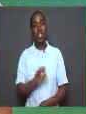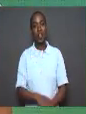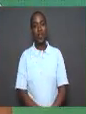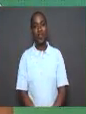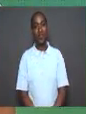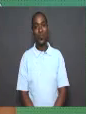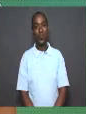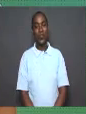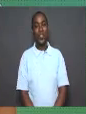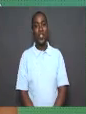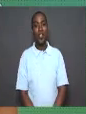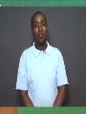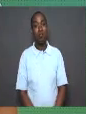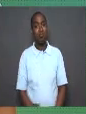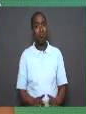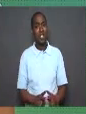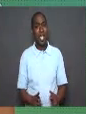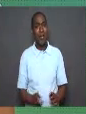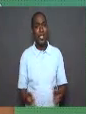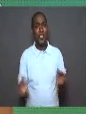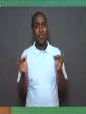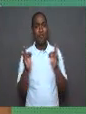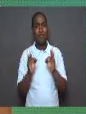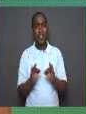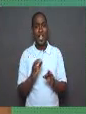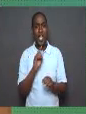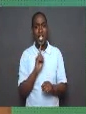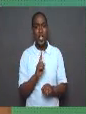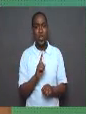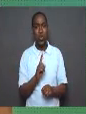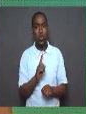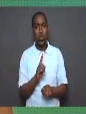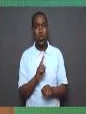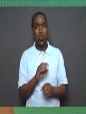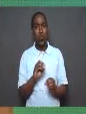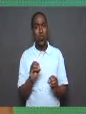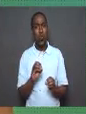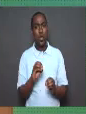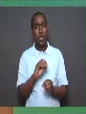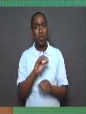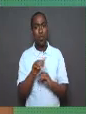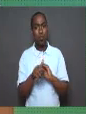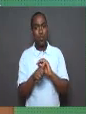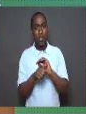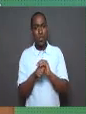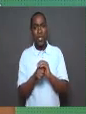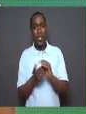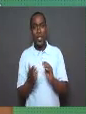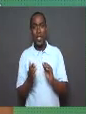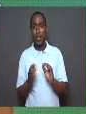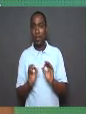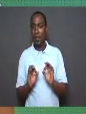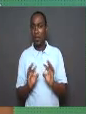It is important to note that there is no heating involved in this test,